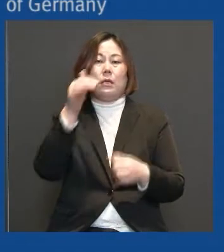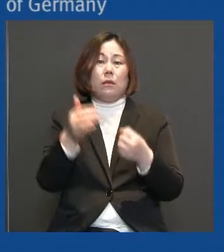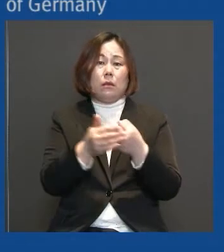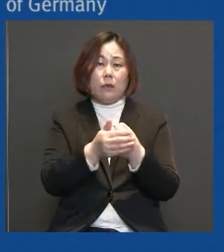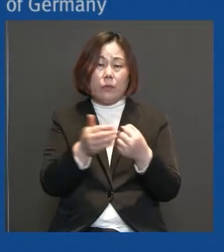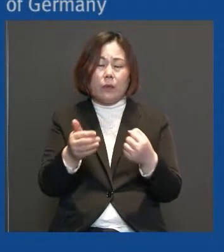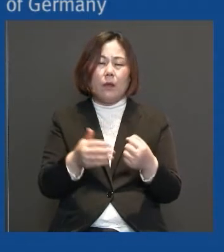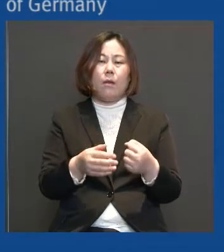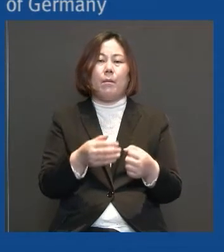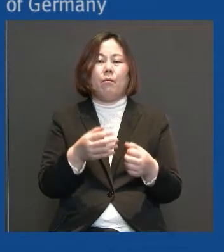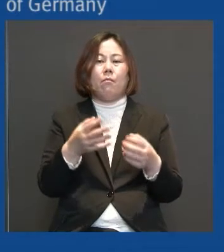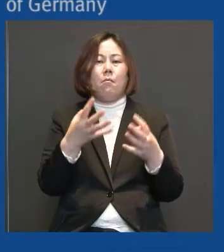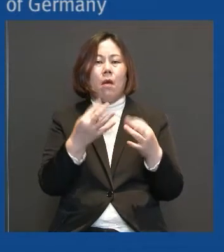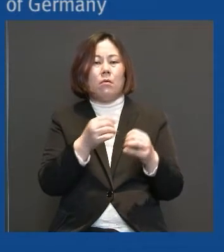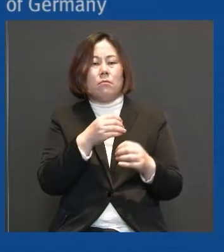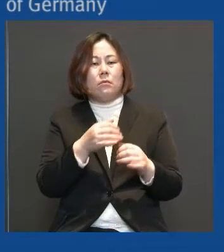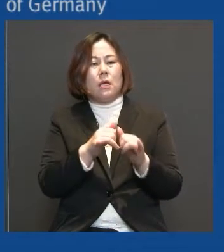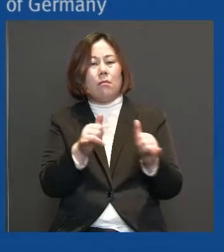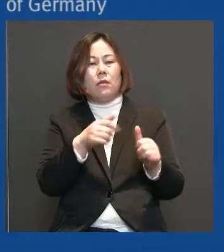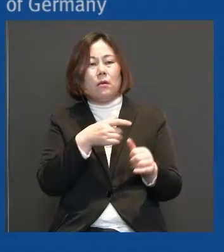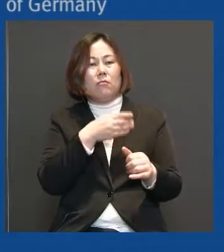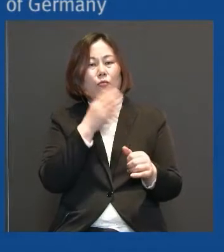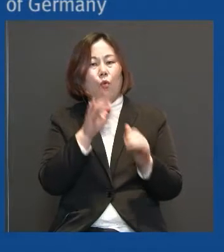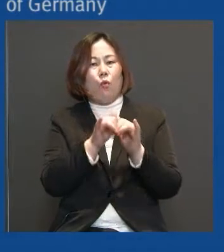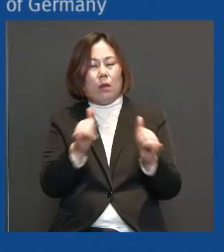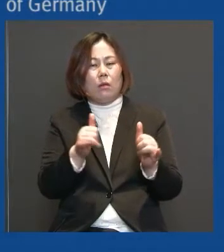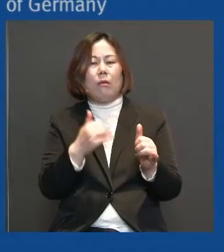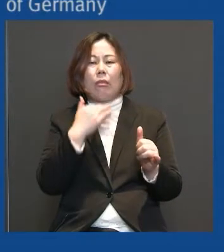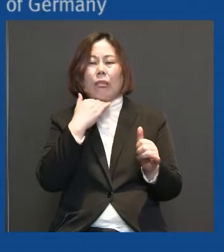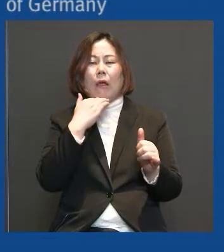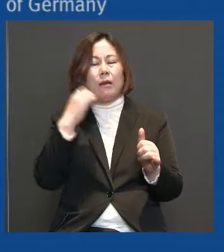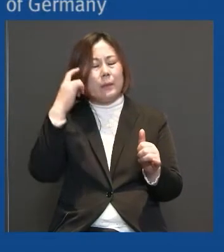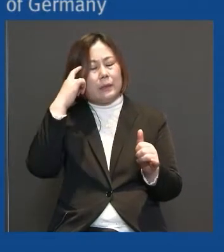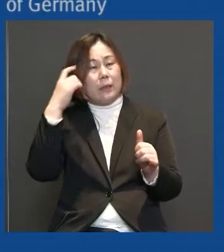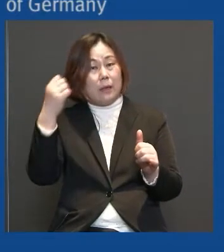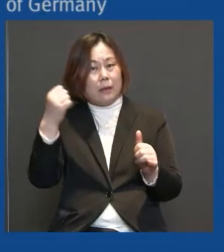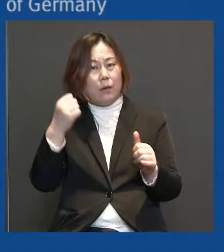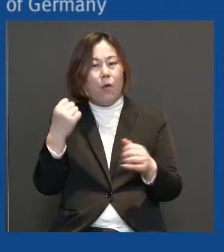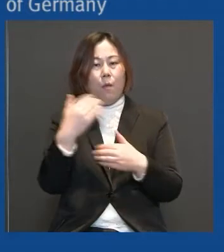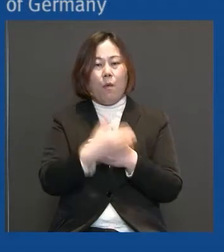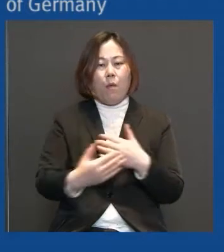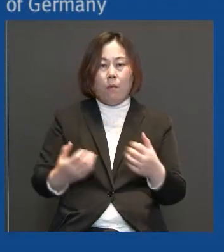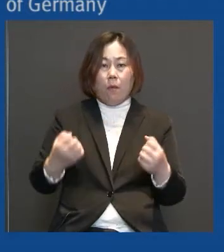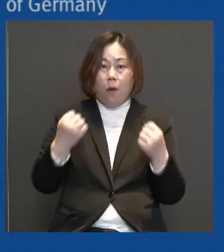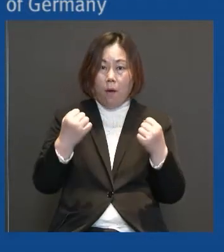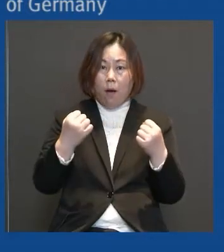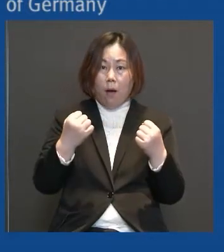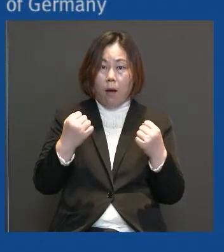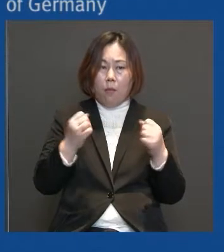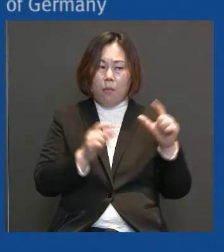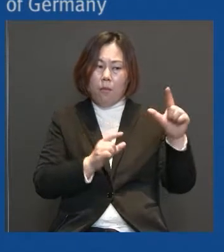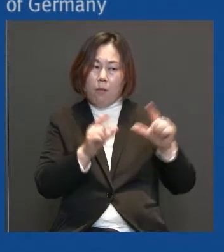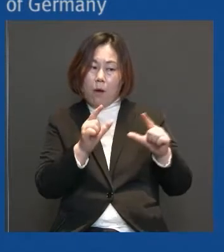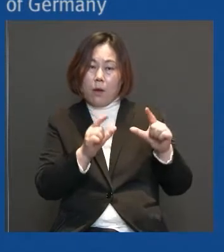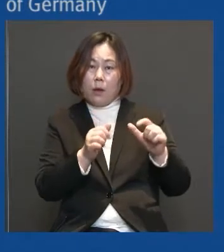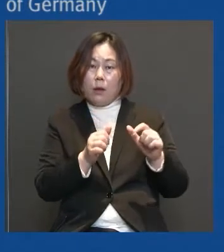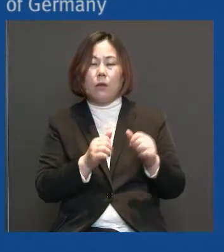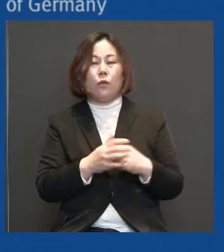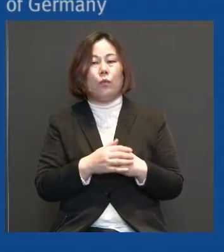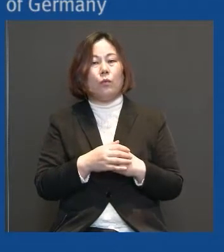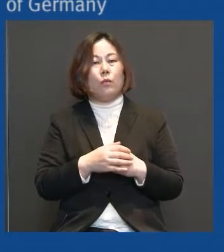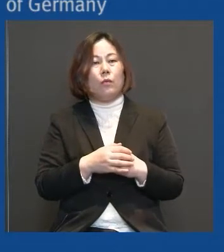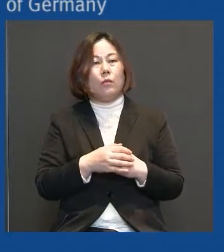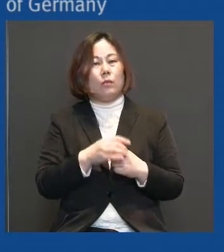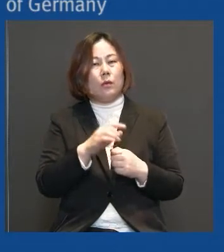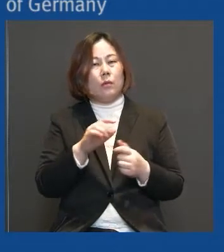maybe not really in terms of how their health status is, which is a more important indicator when talking about who needs protection